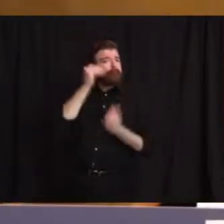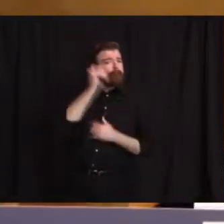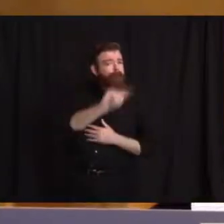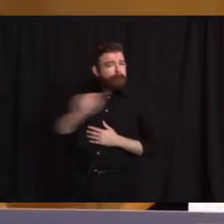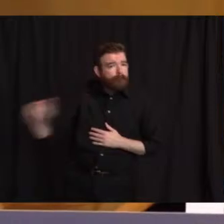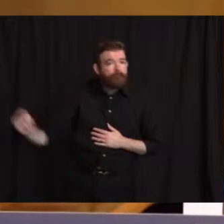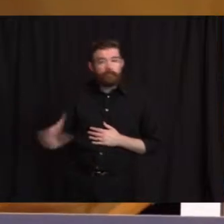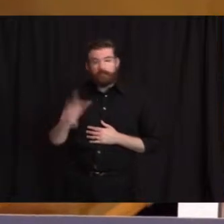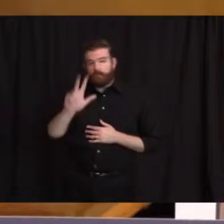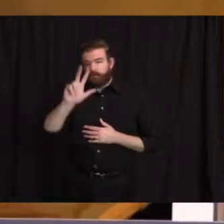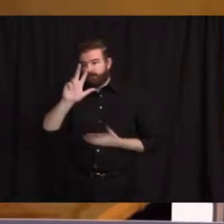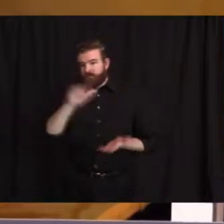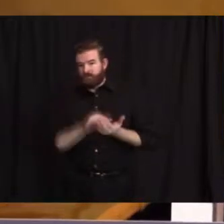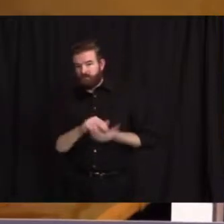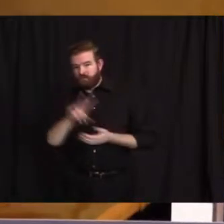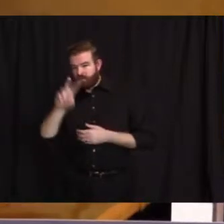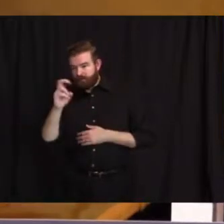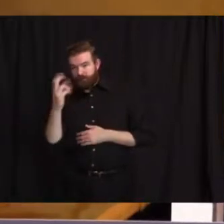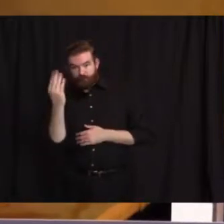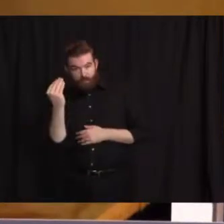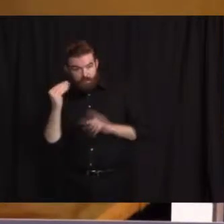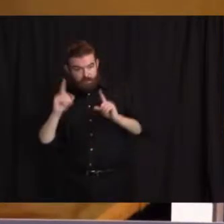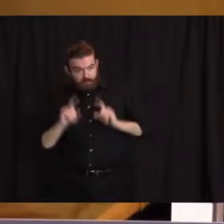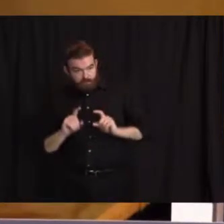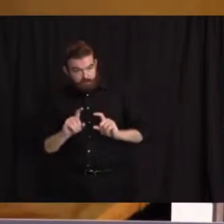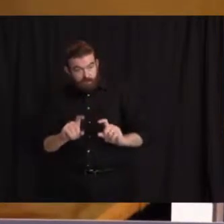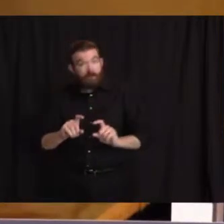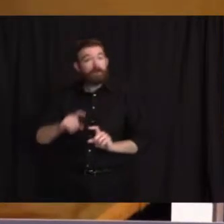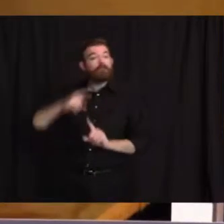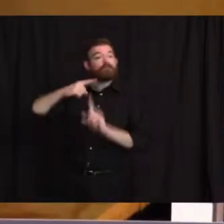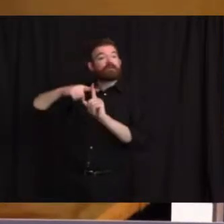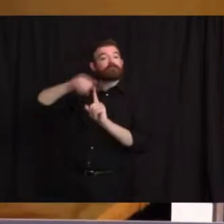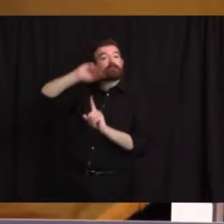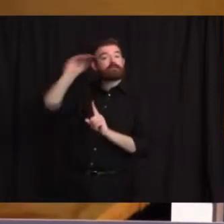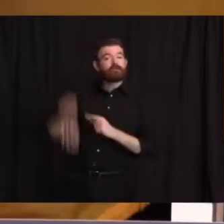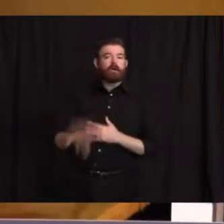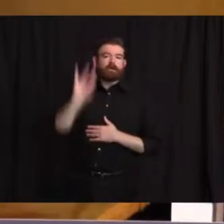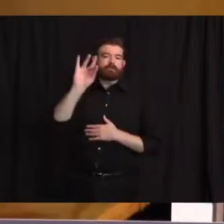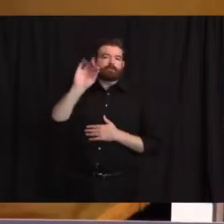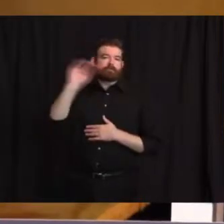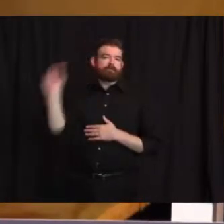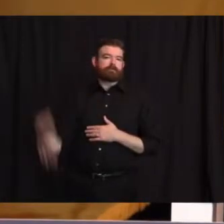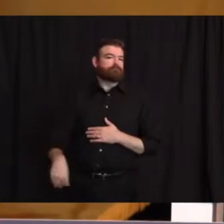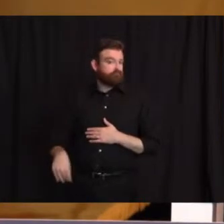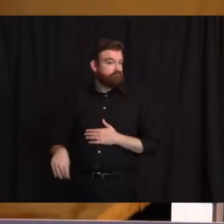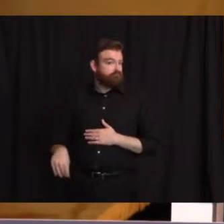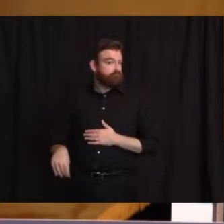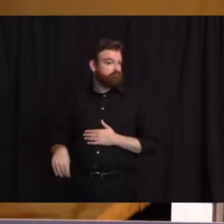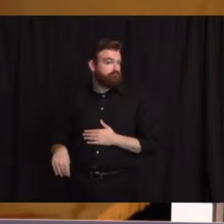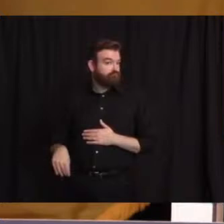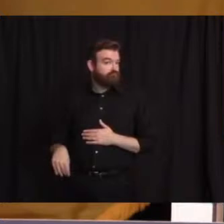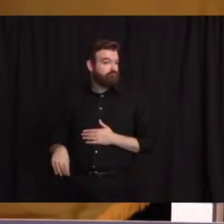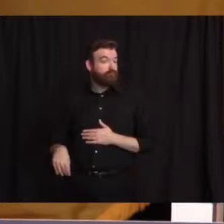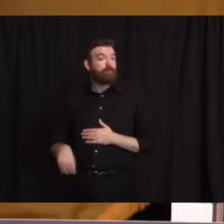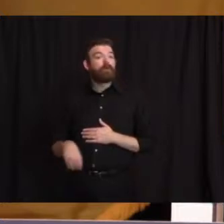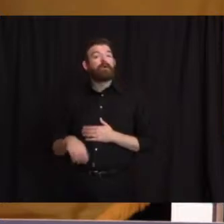35,215 tests is 8%. And the retest of